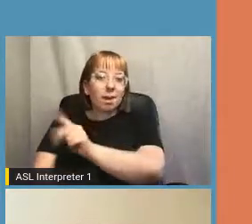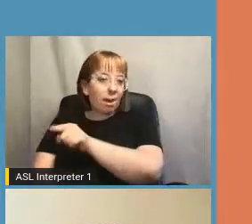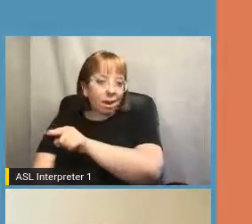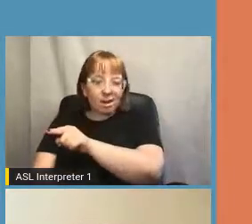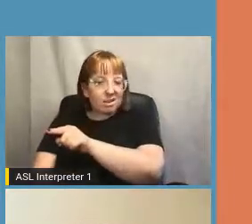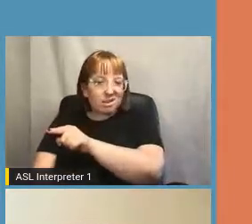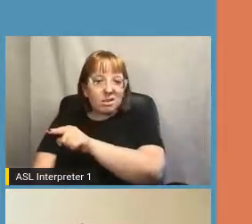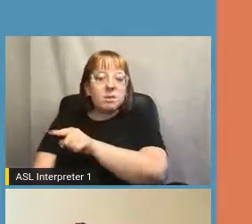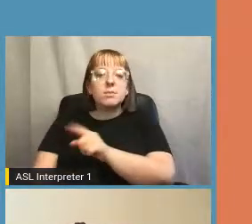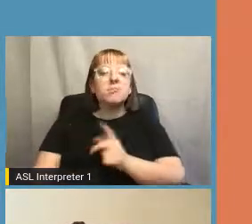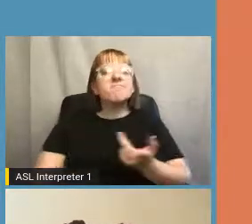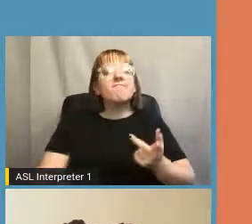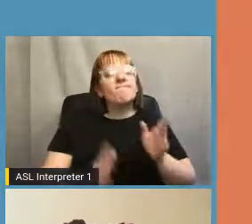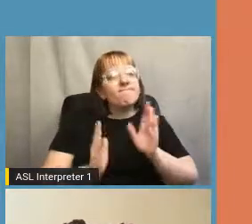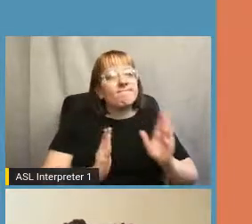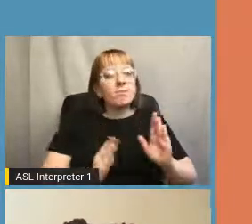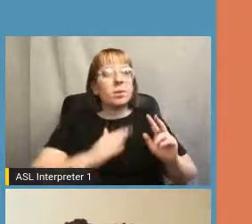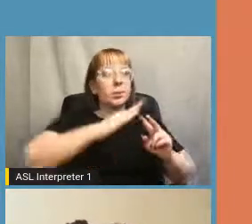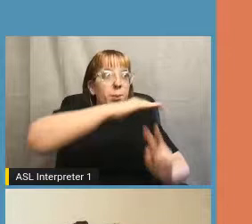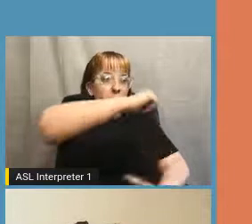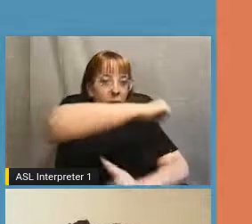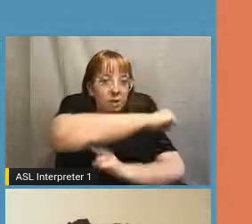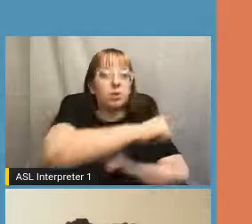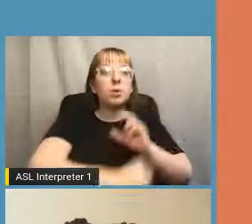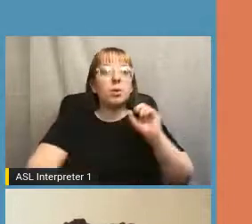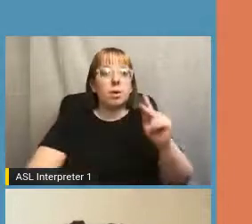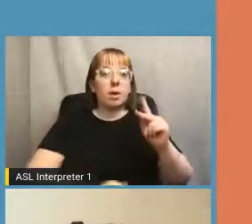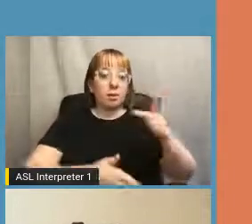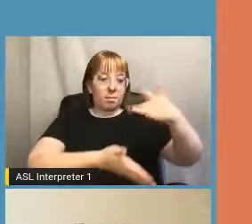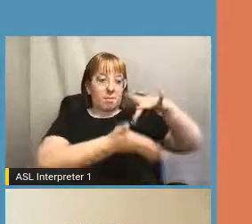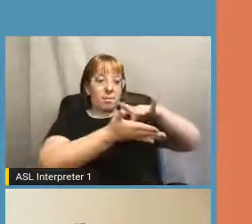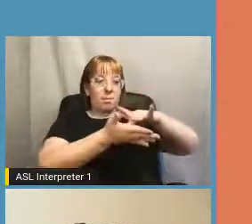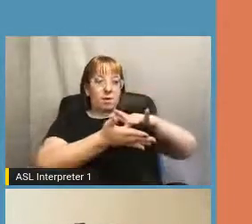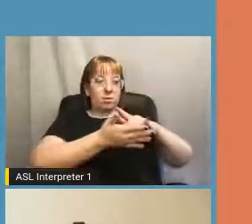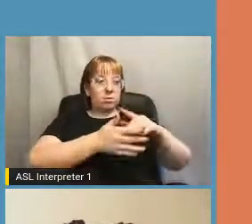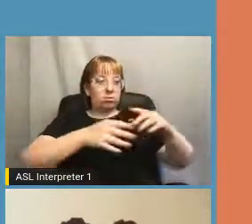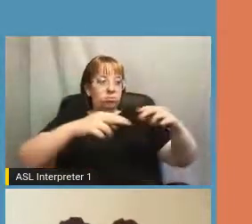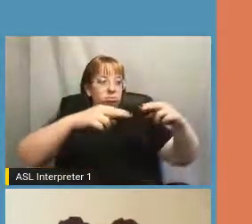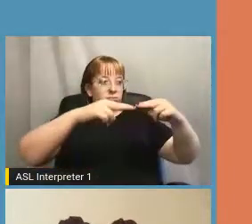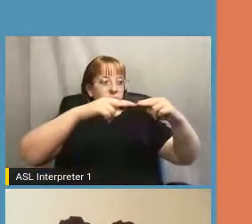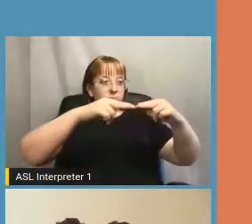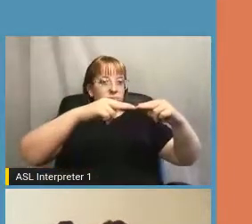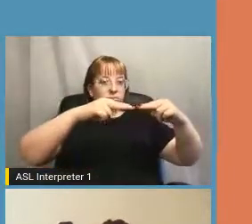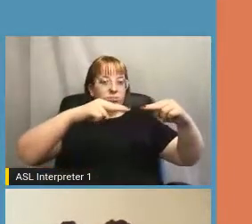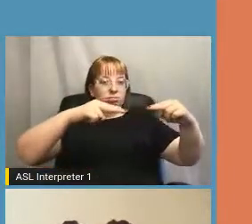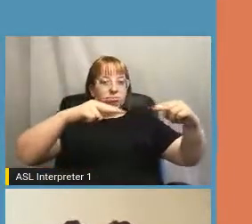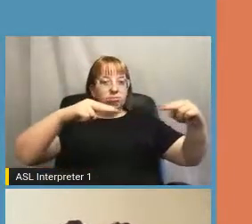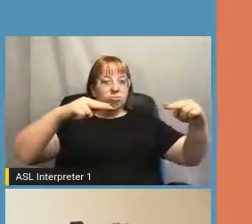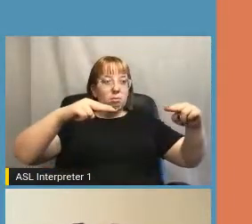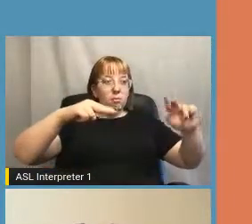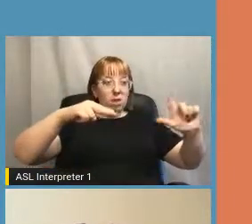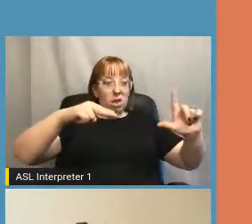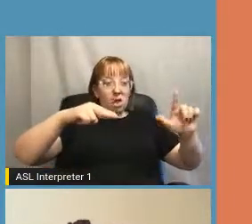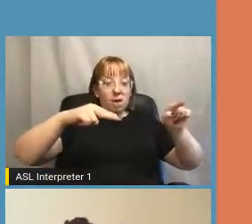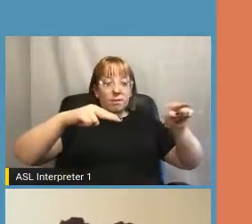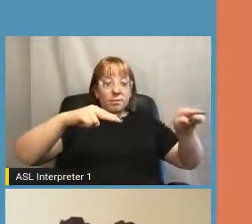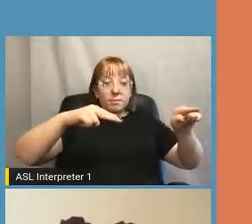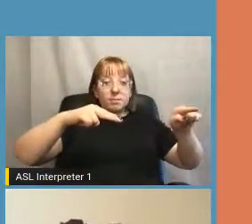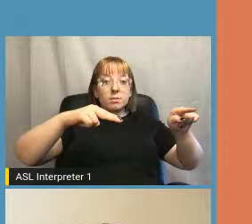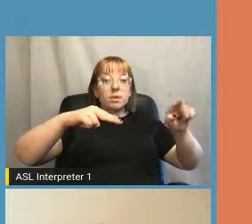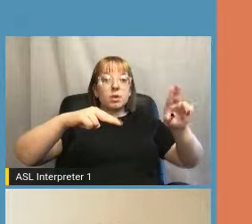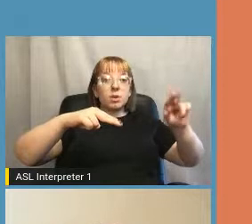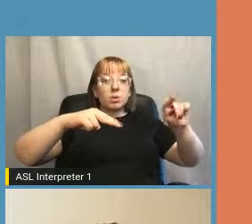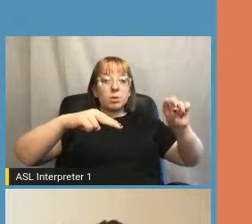that said, okay, there's going to be a bridge through the middle of the exhibition. And then on the left, there would be a